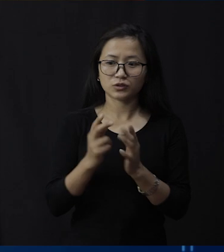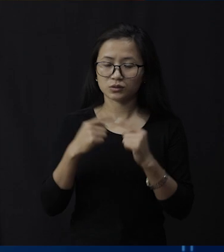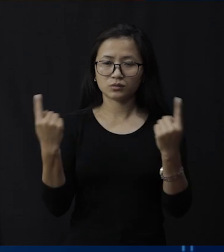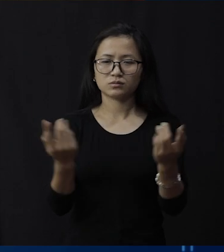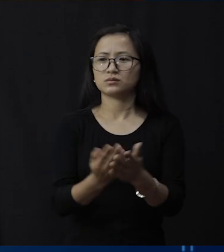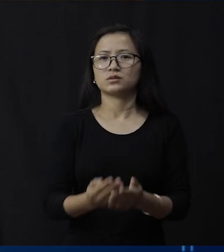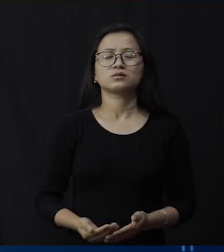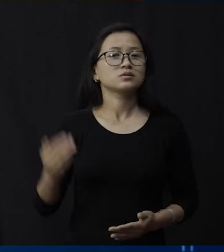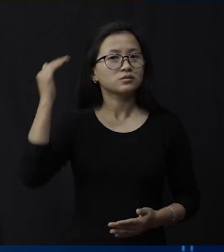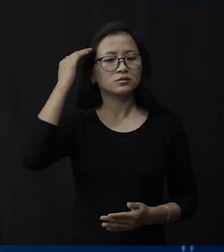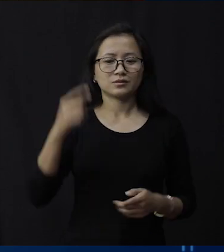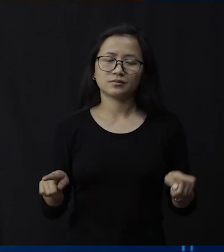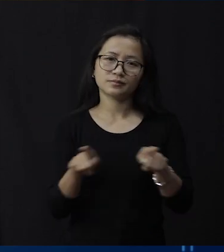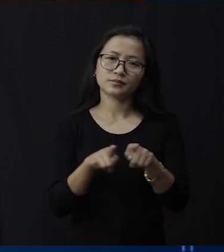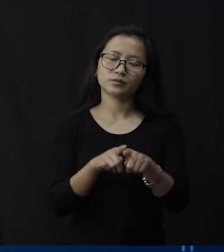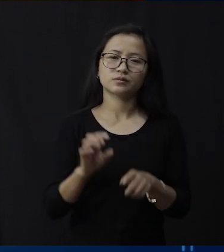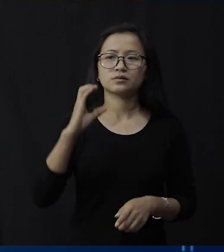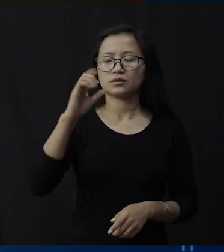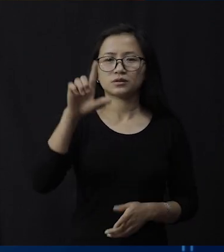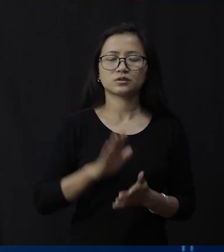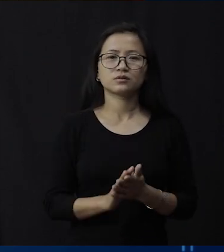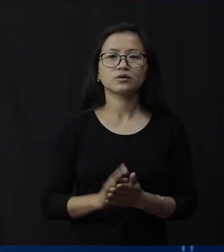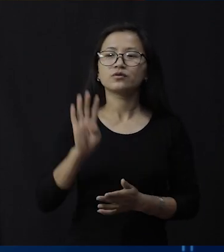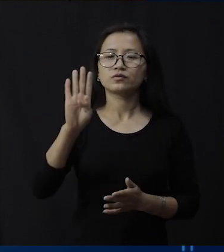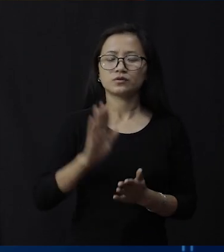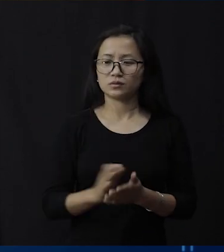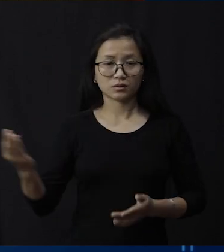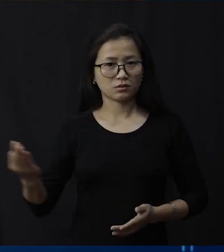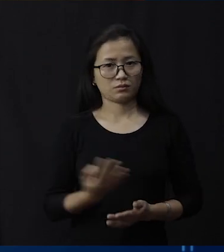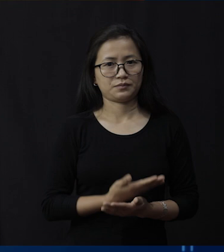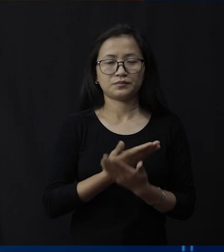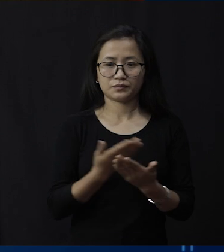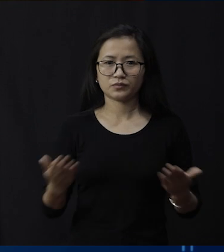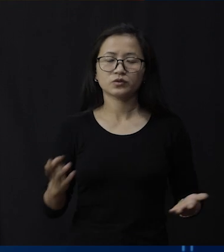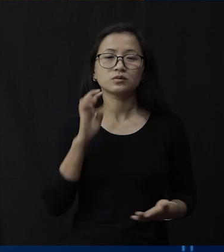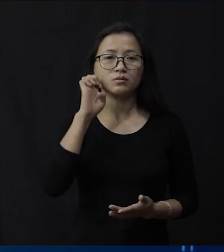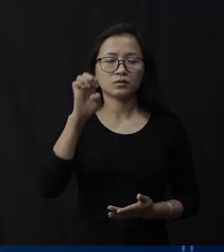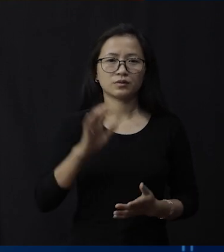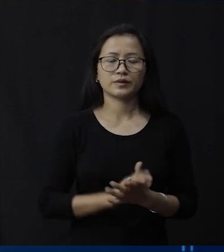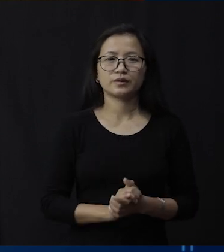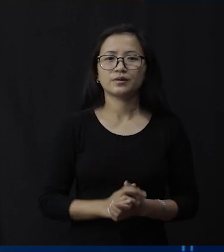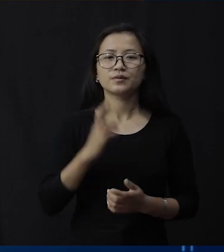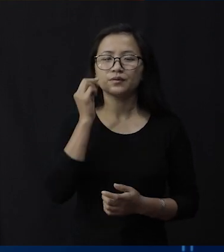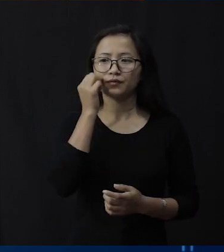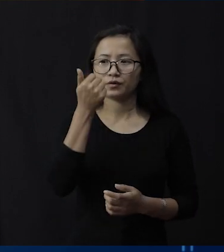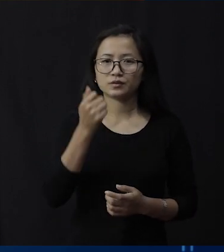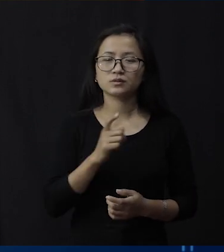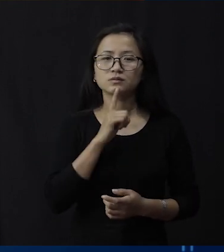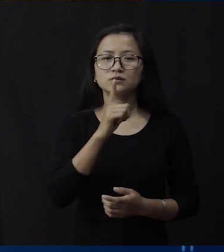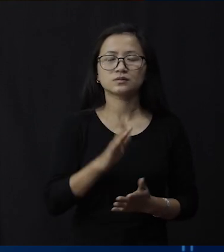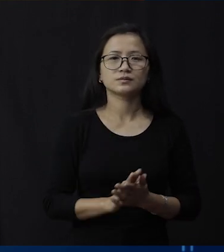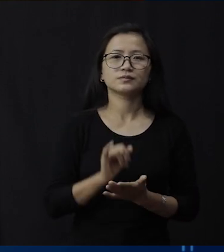like you all in class 4 and these are very new to him, okay? So the father told